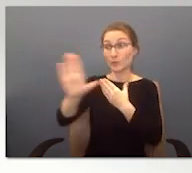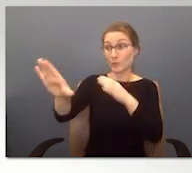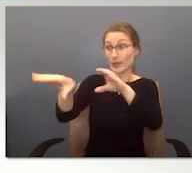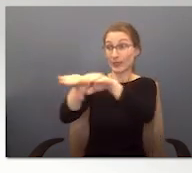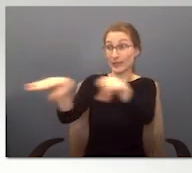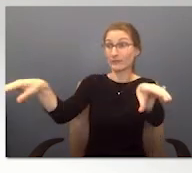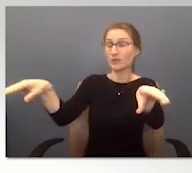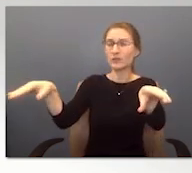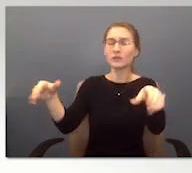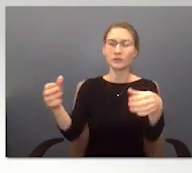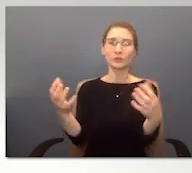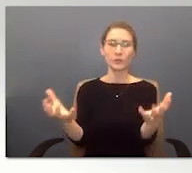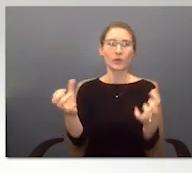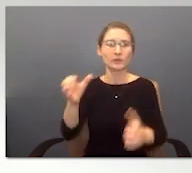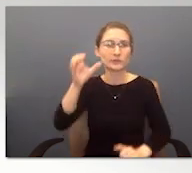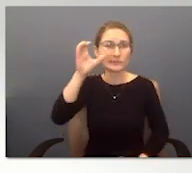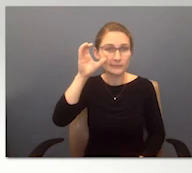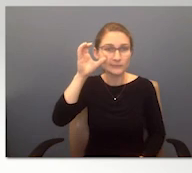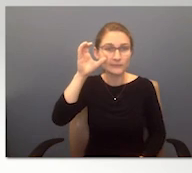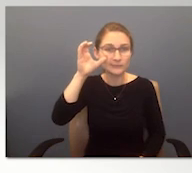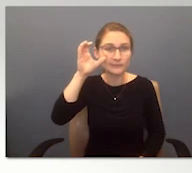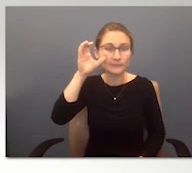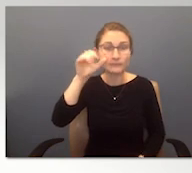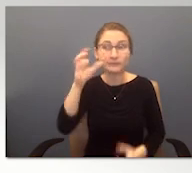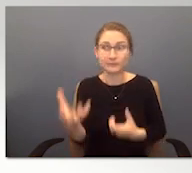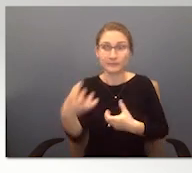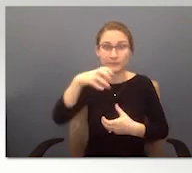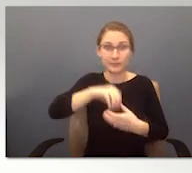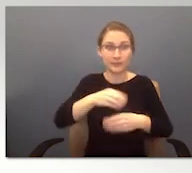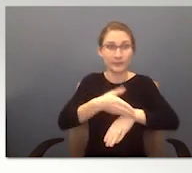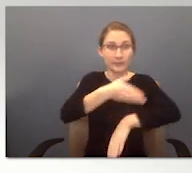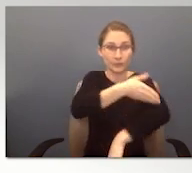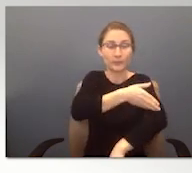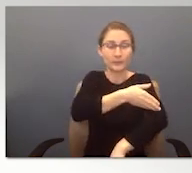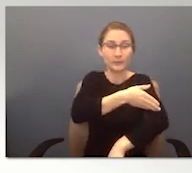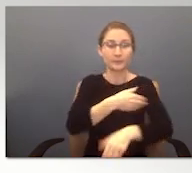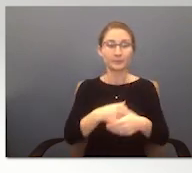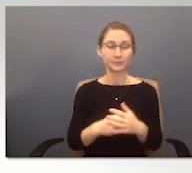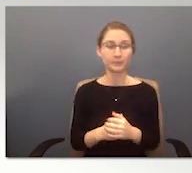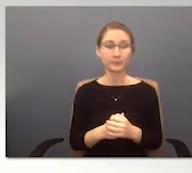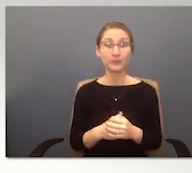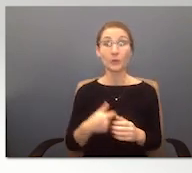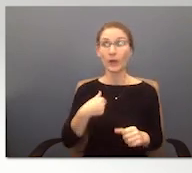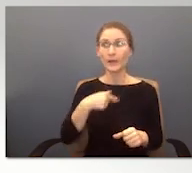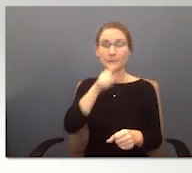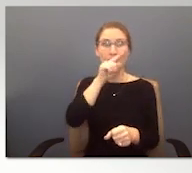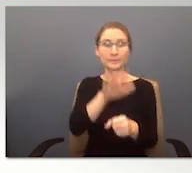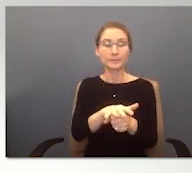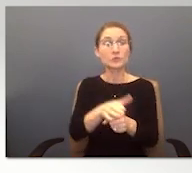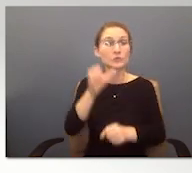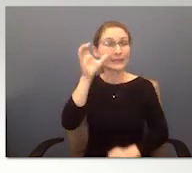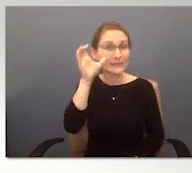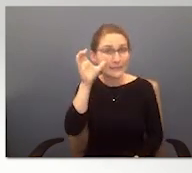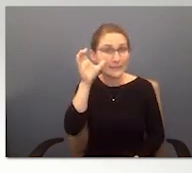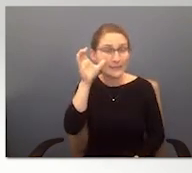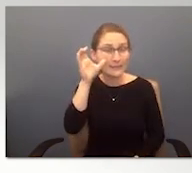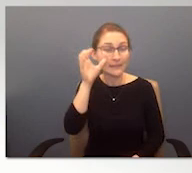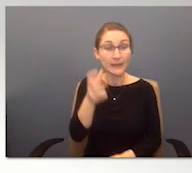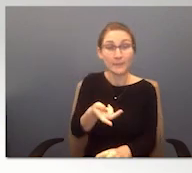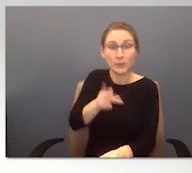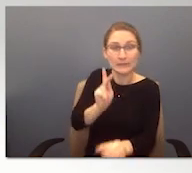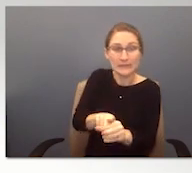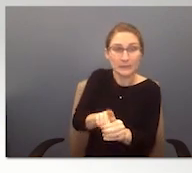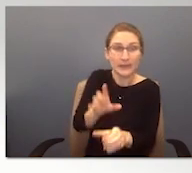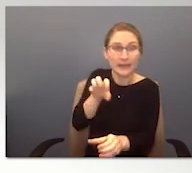level that we need to hear more from, and that's what I'll be committed to doing, is listening, participating at that level,